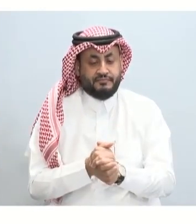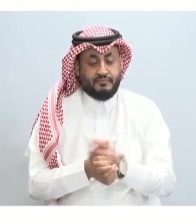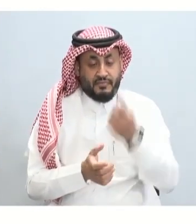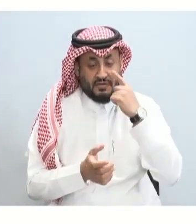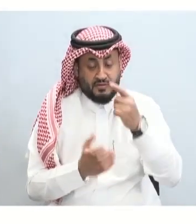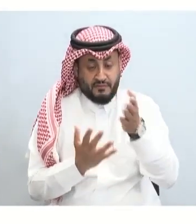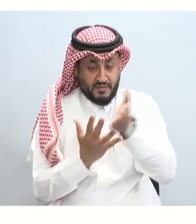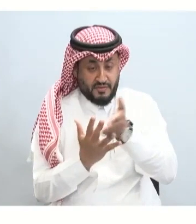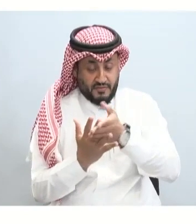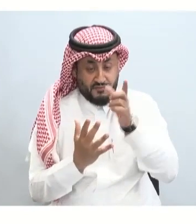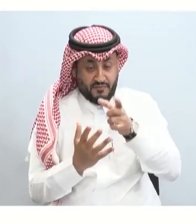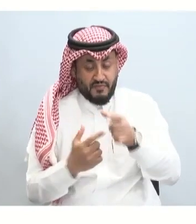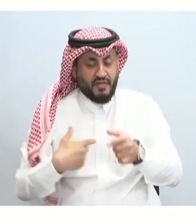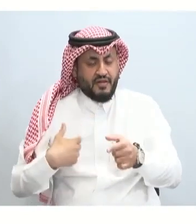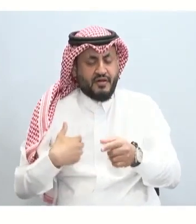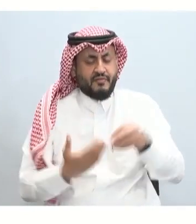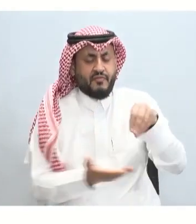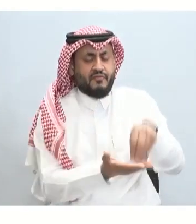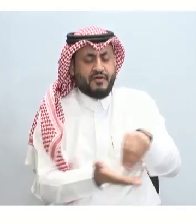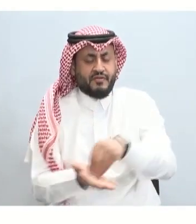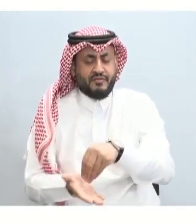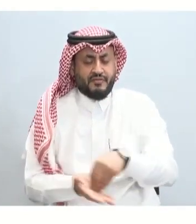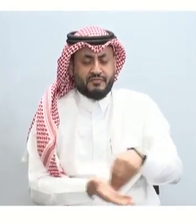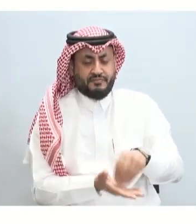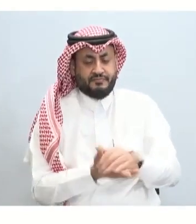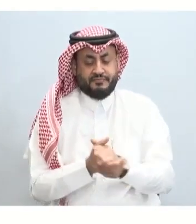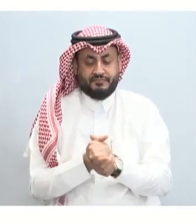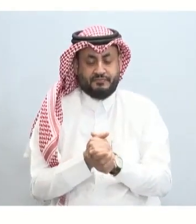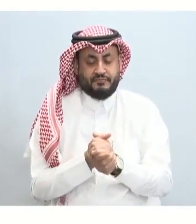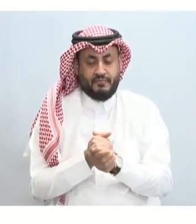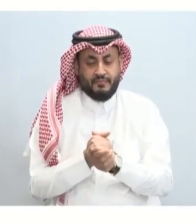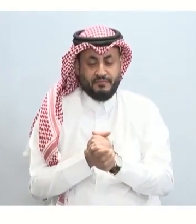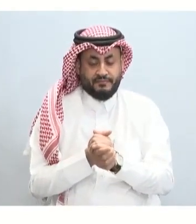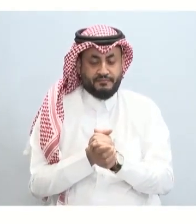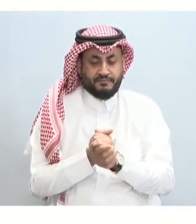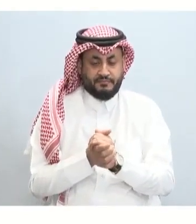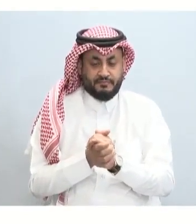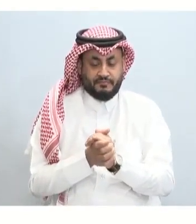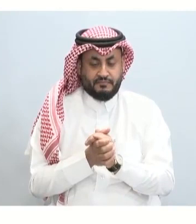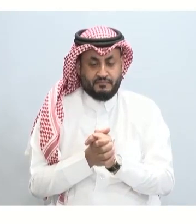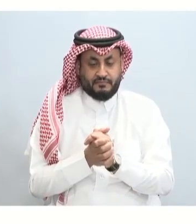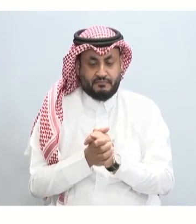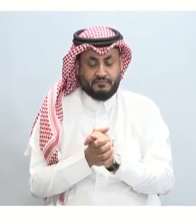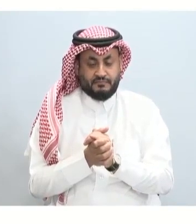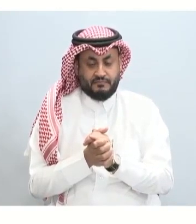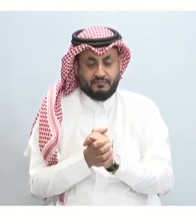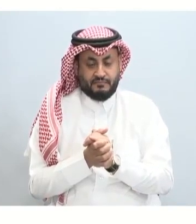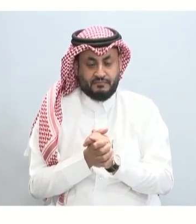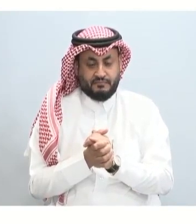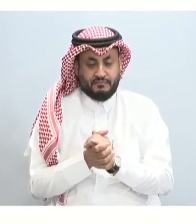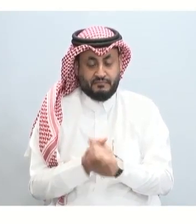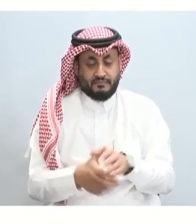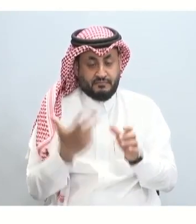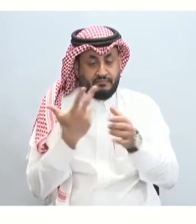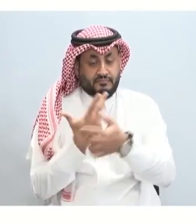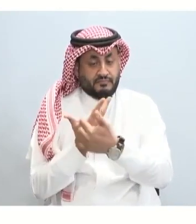in the middle the name of the place or the name of the city or the name of our destination. And